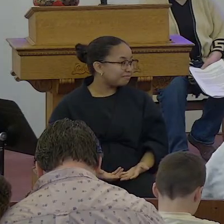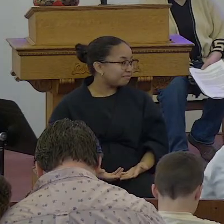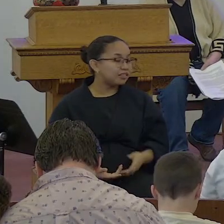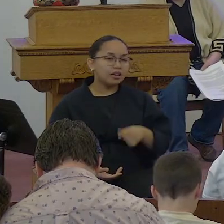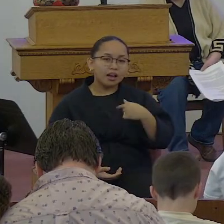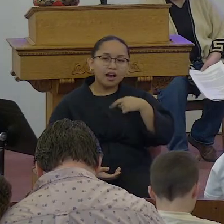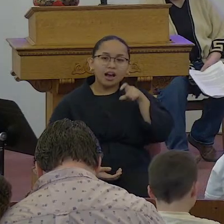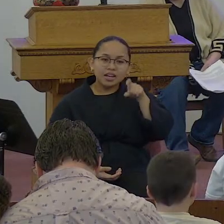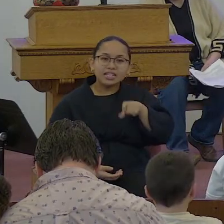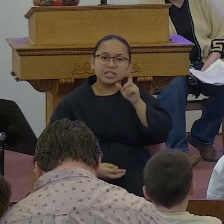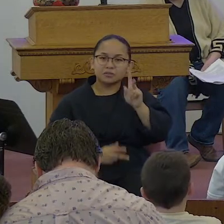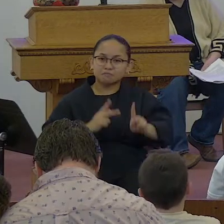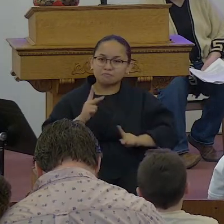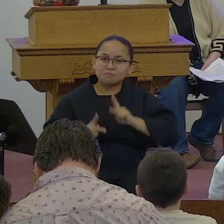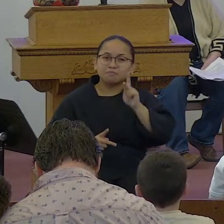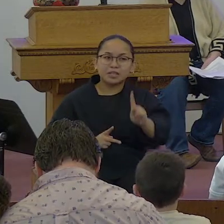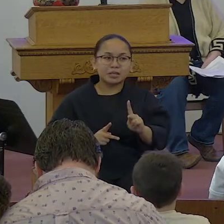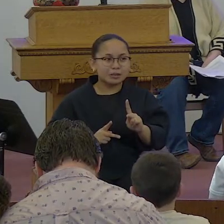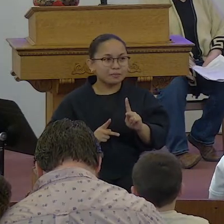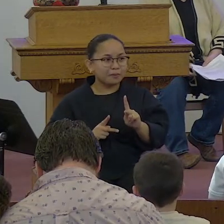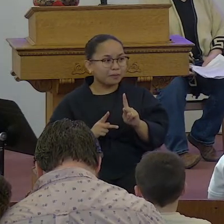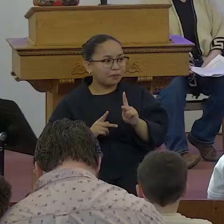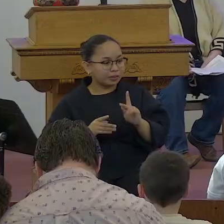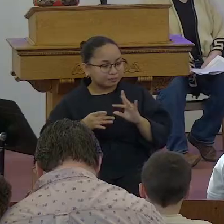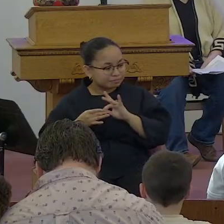I need some folks to keep me company.